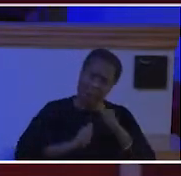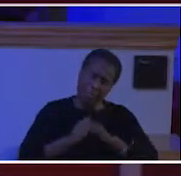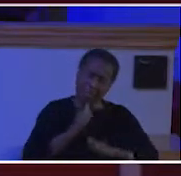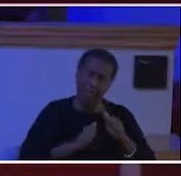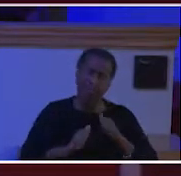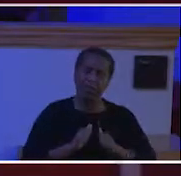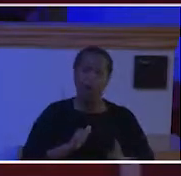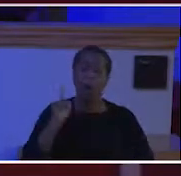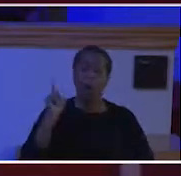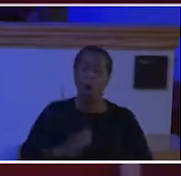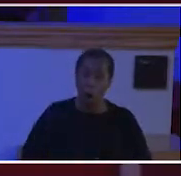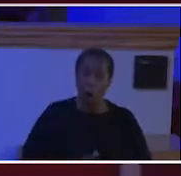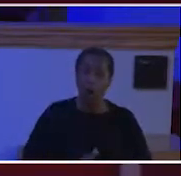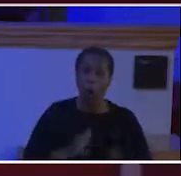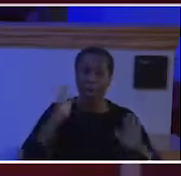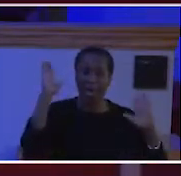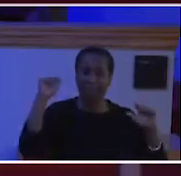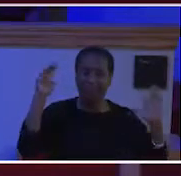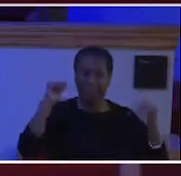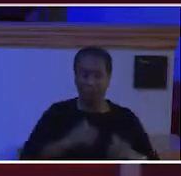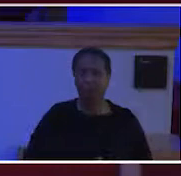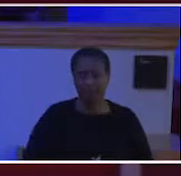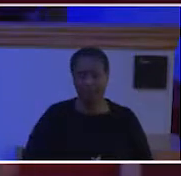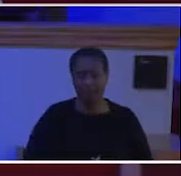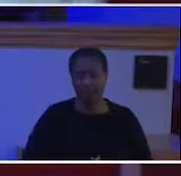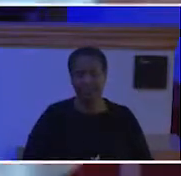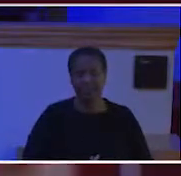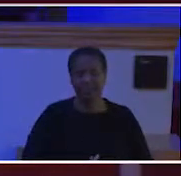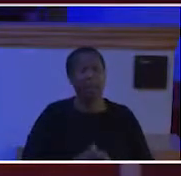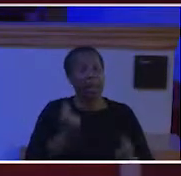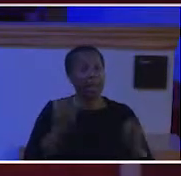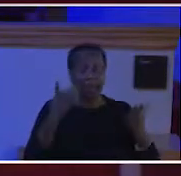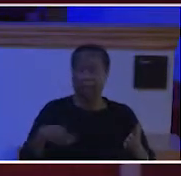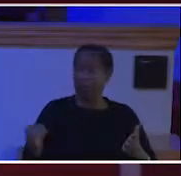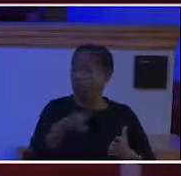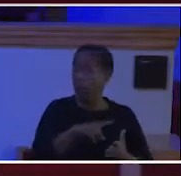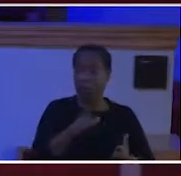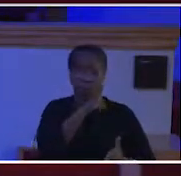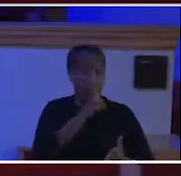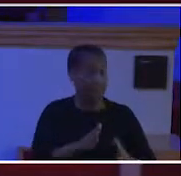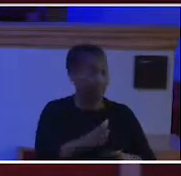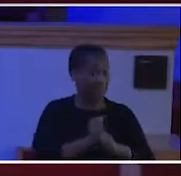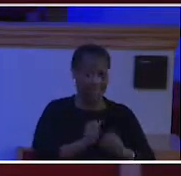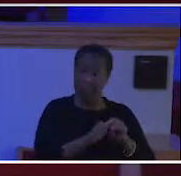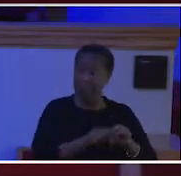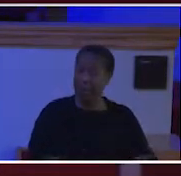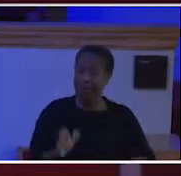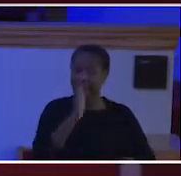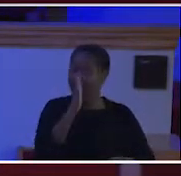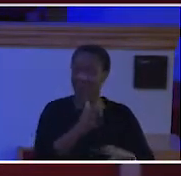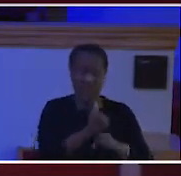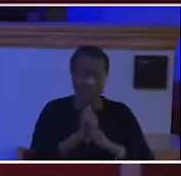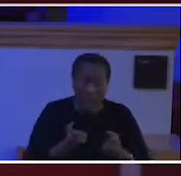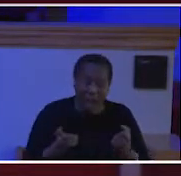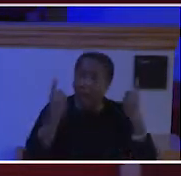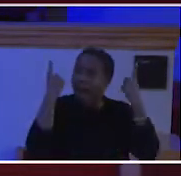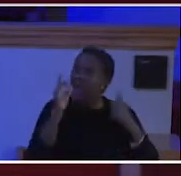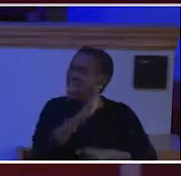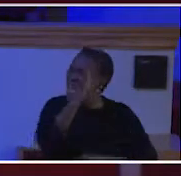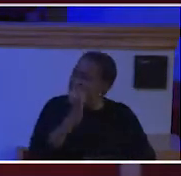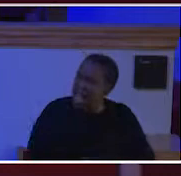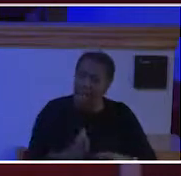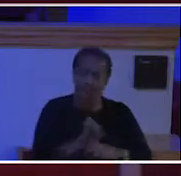low expectations. Many of us never get the blessing, never get the breakthrough, never get the